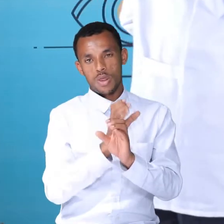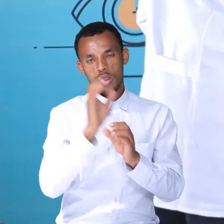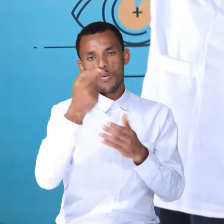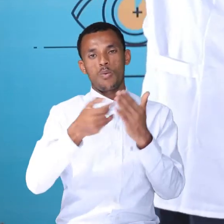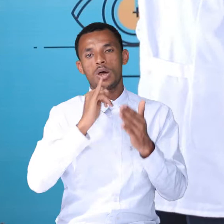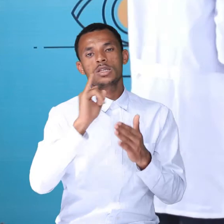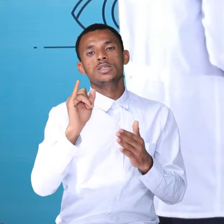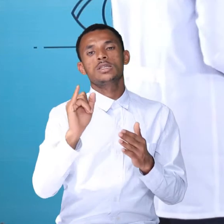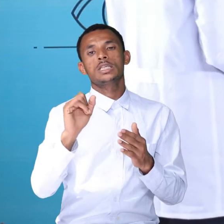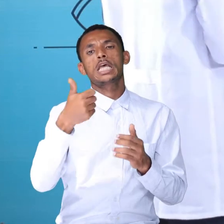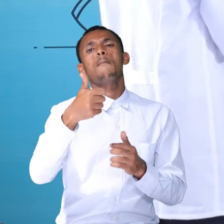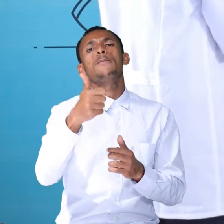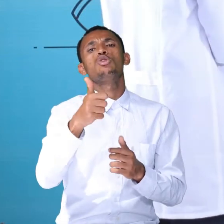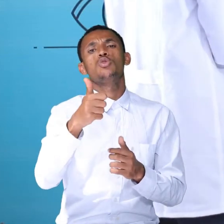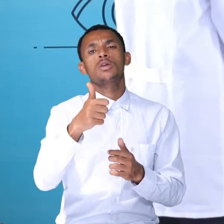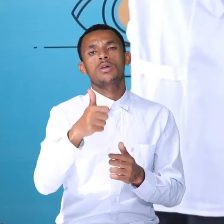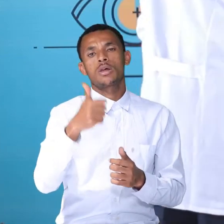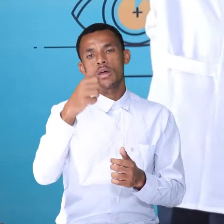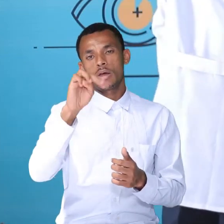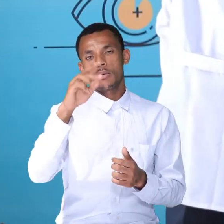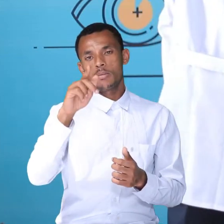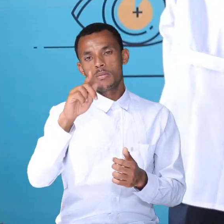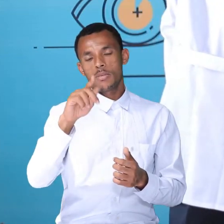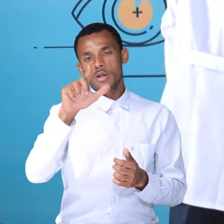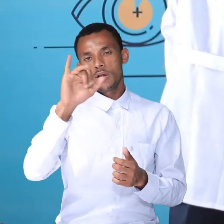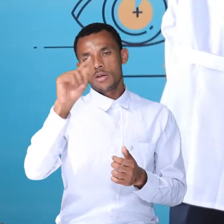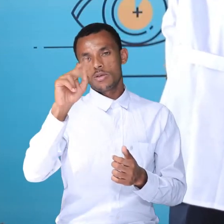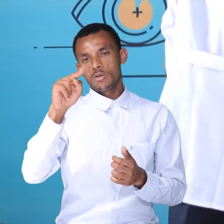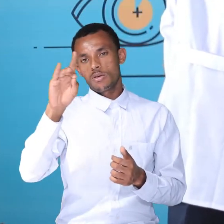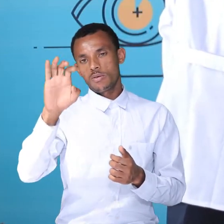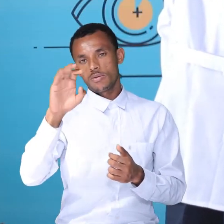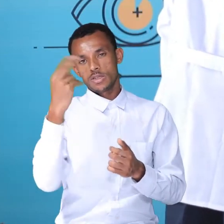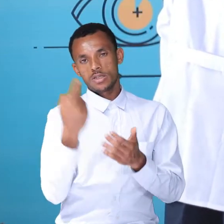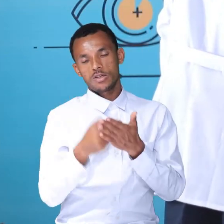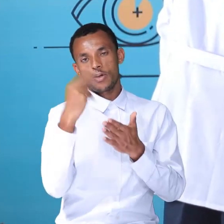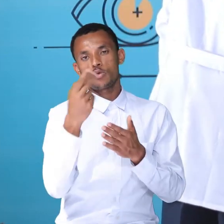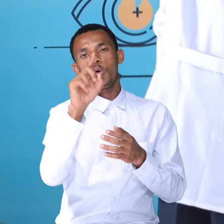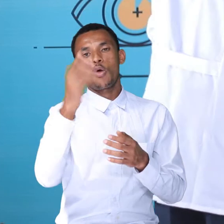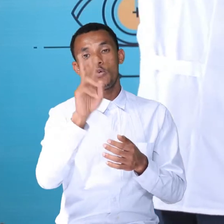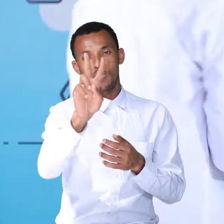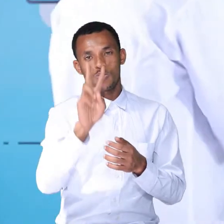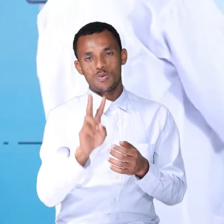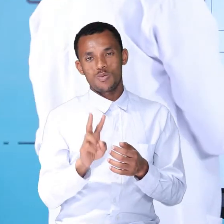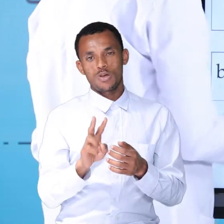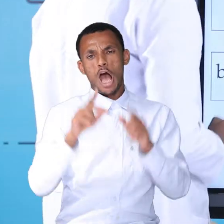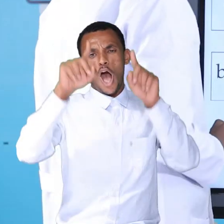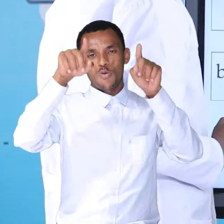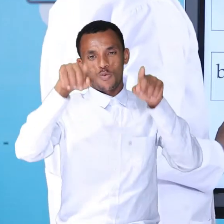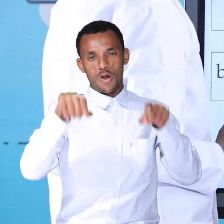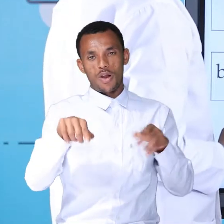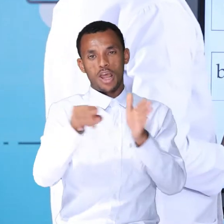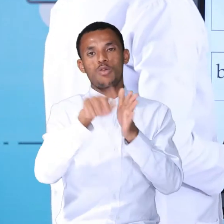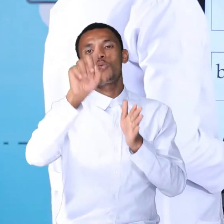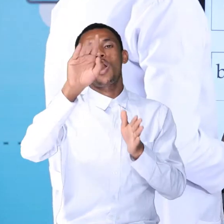is the amplitude? The amplitude of this function to be equal to 1 over 2, the absolute value of negative